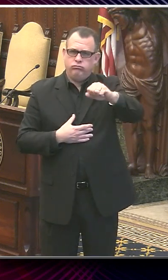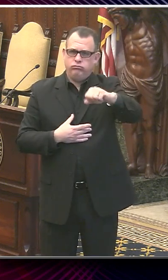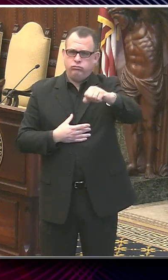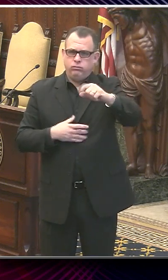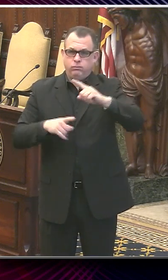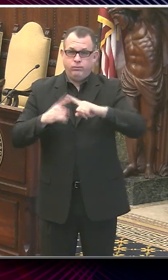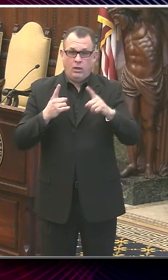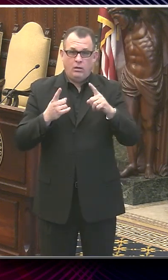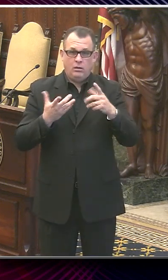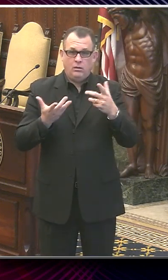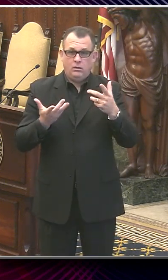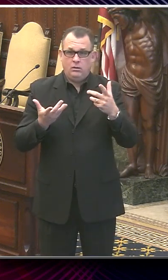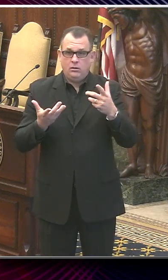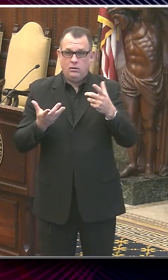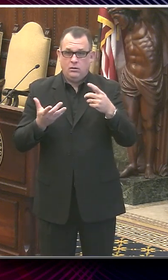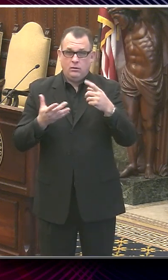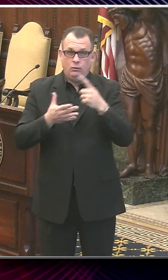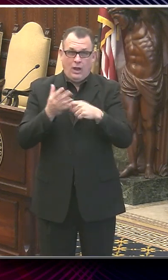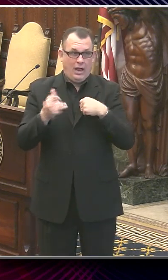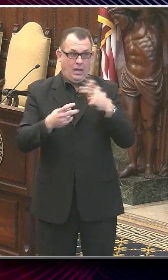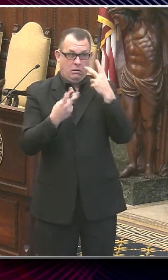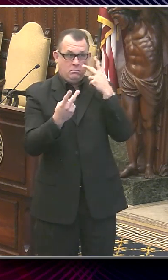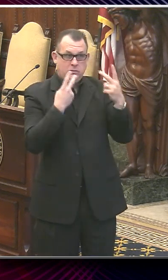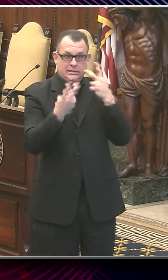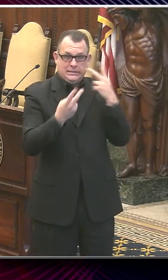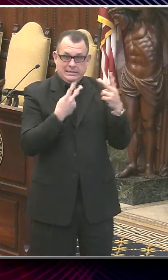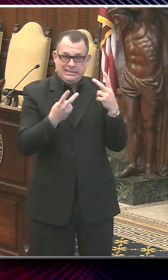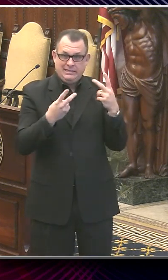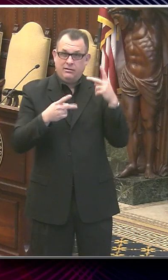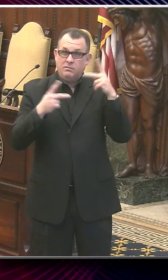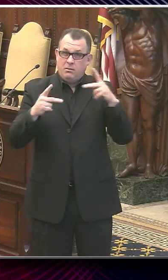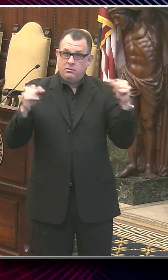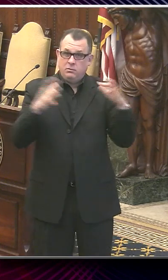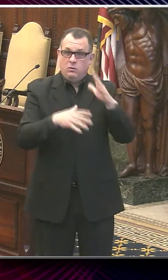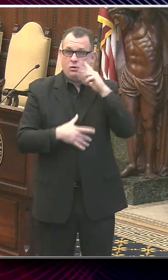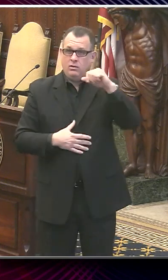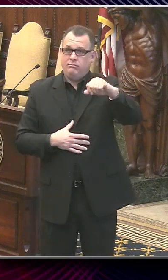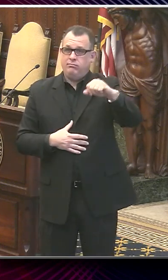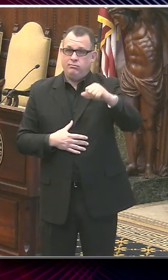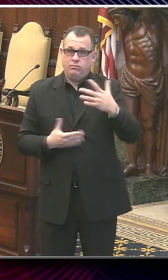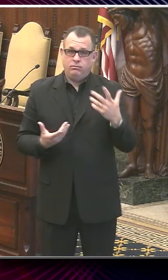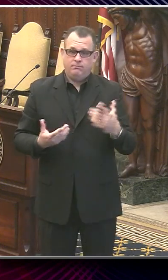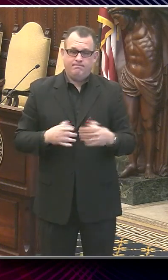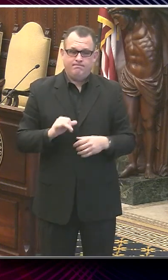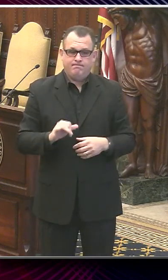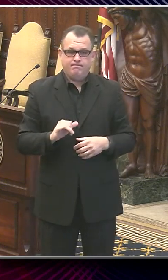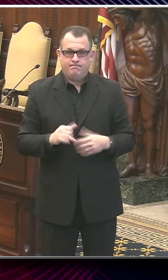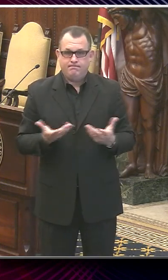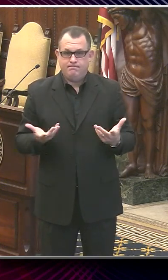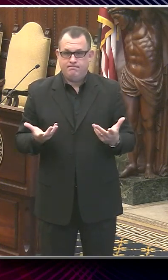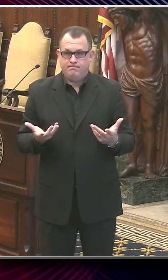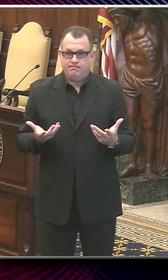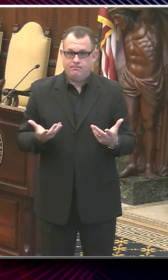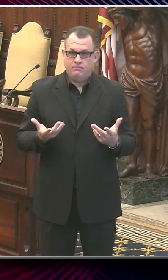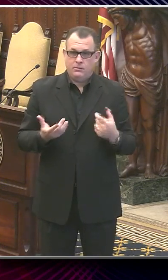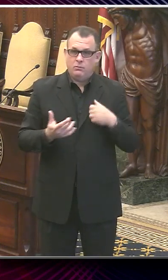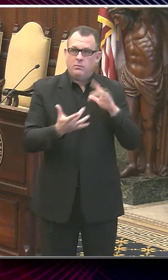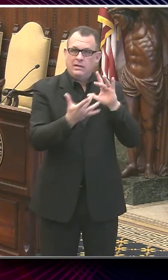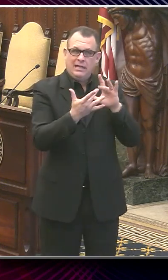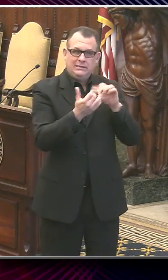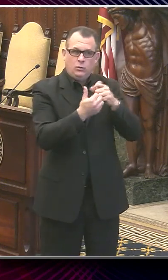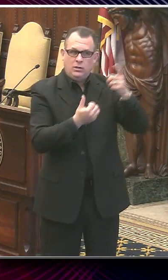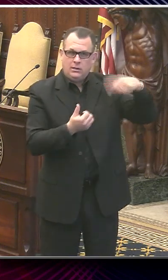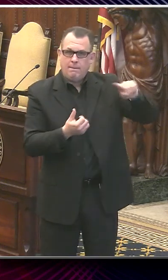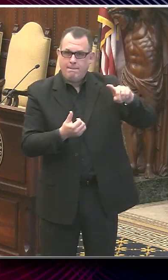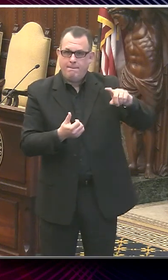I'm seeing, there's going to be a crowd? We are in contact with the colleges. We have city employees